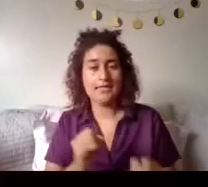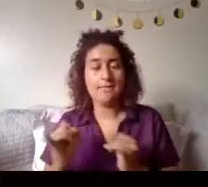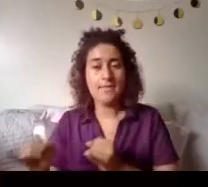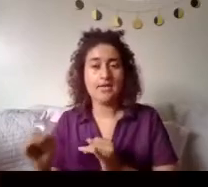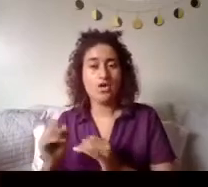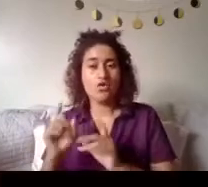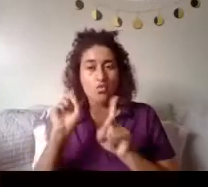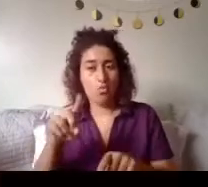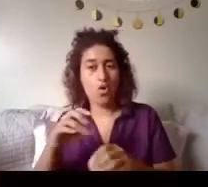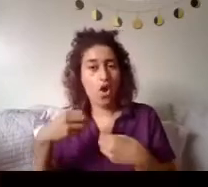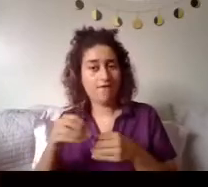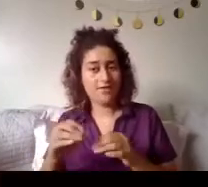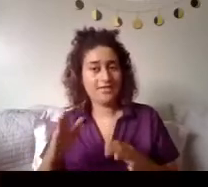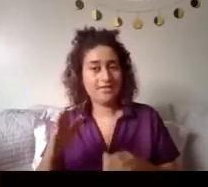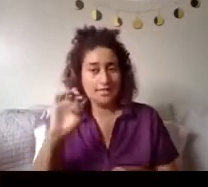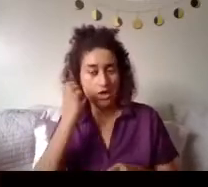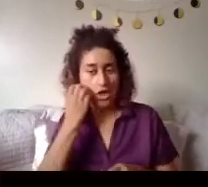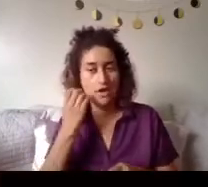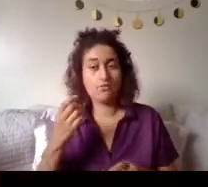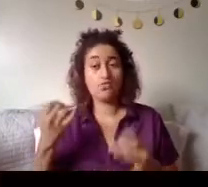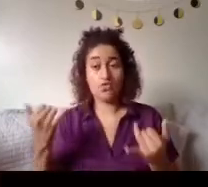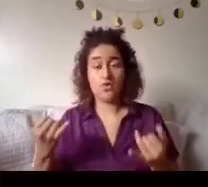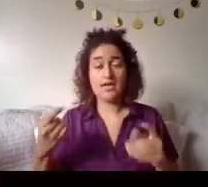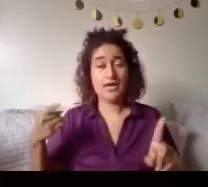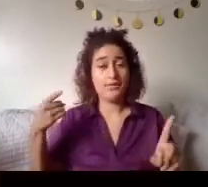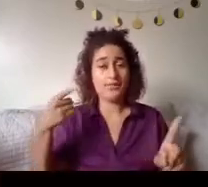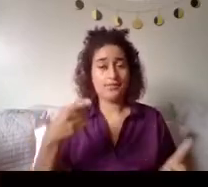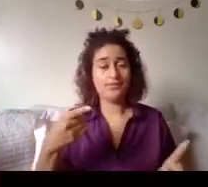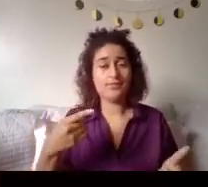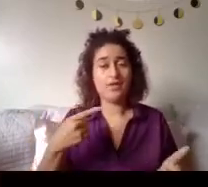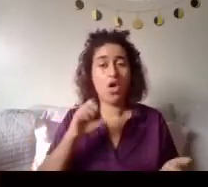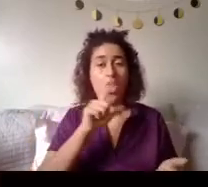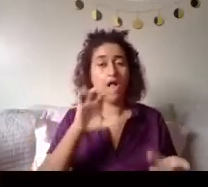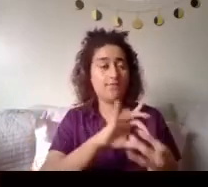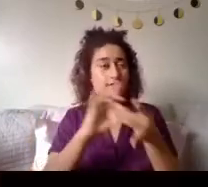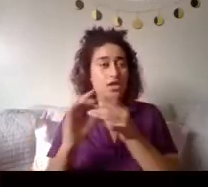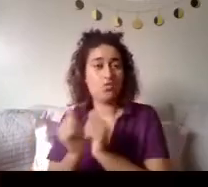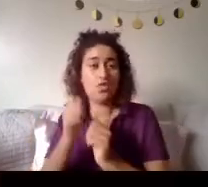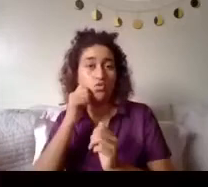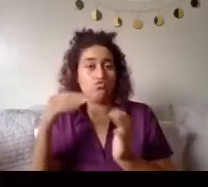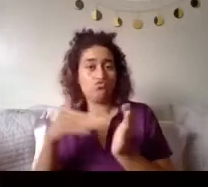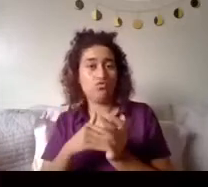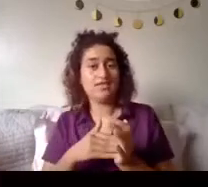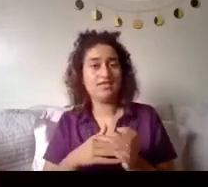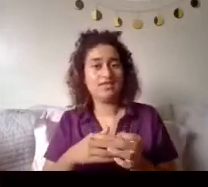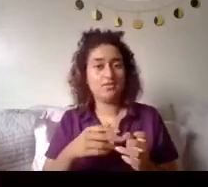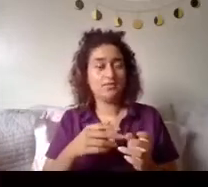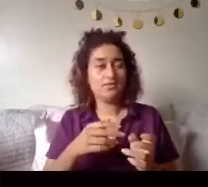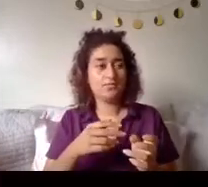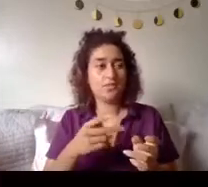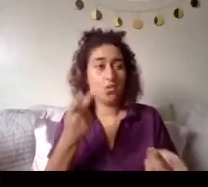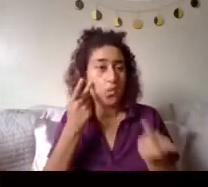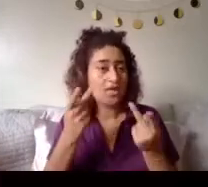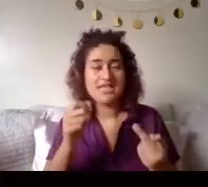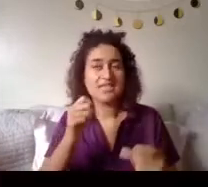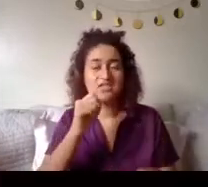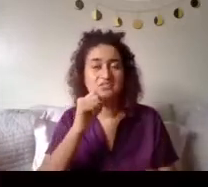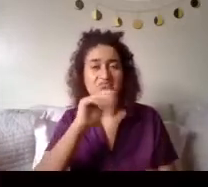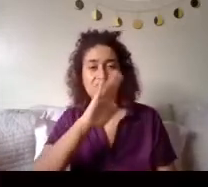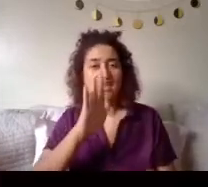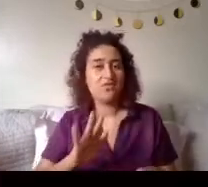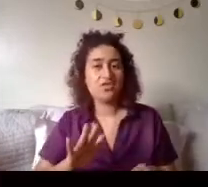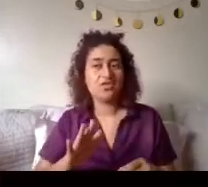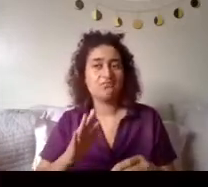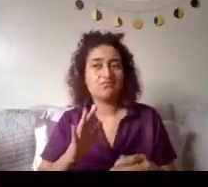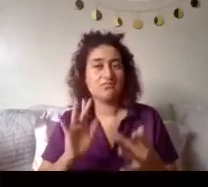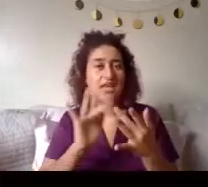Moreover, and this points to the effects of societal racism, witnesses rarely speak on behalf of the victims of racial profiling.